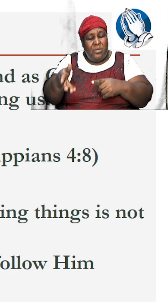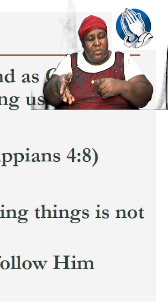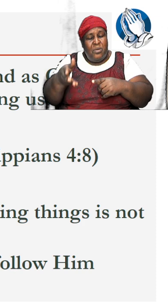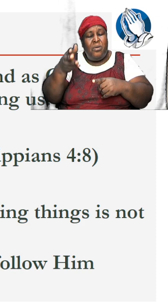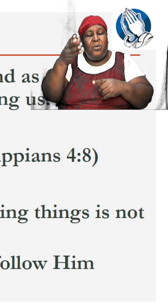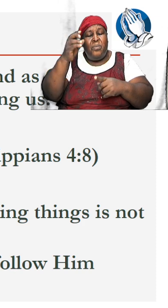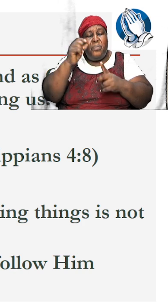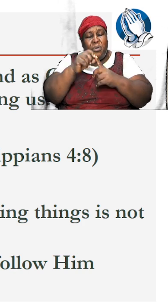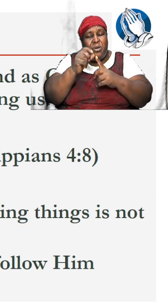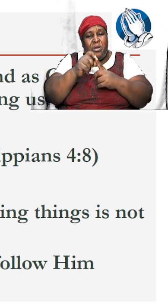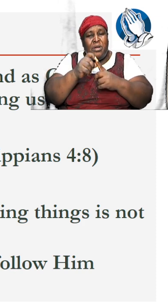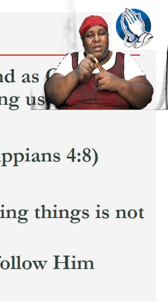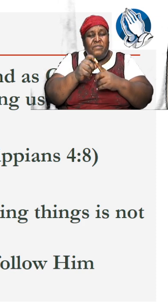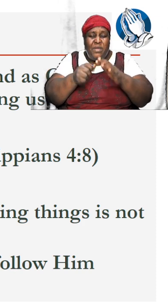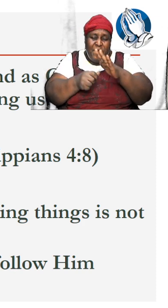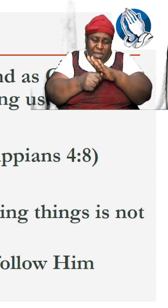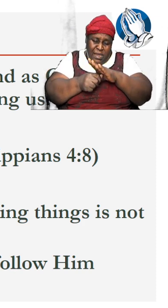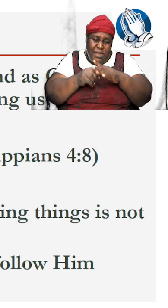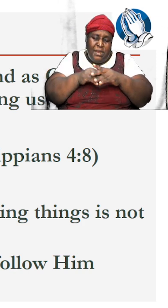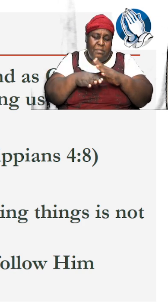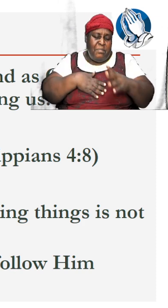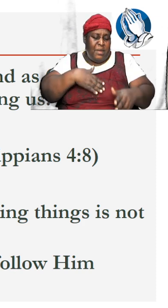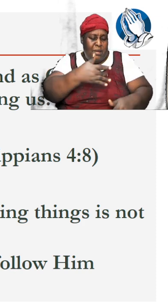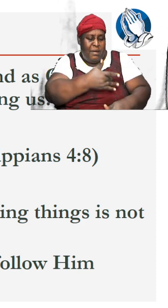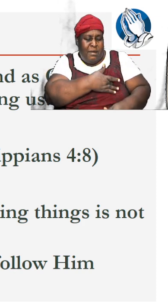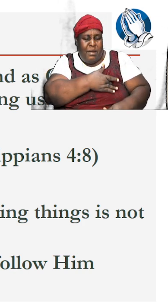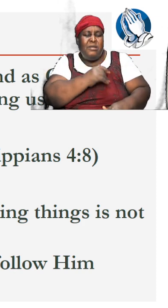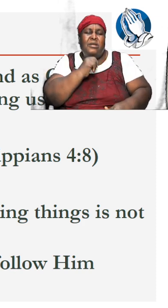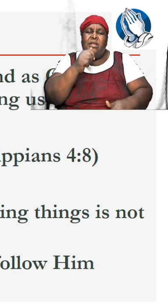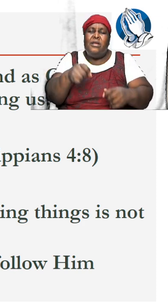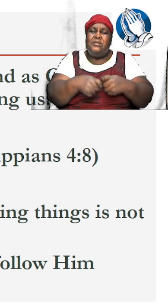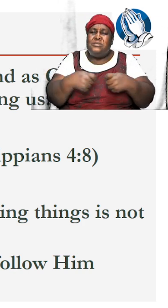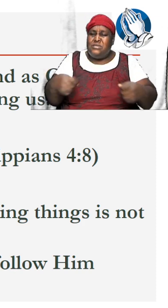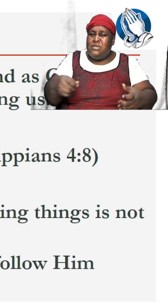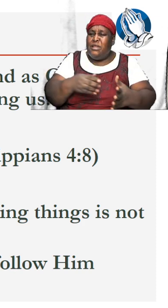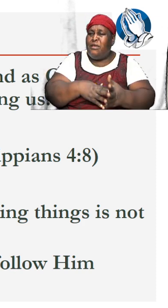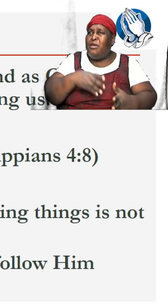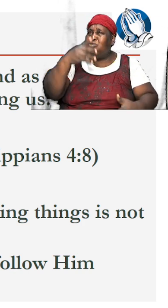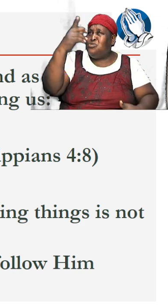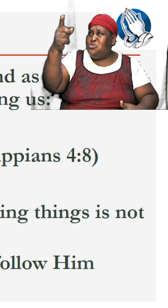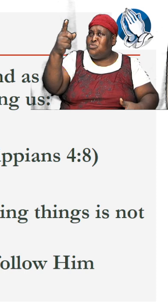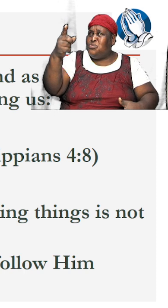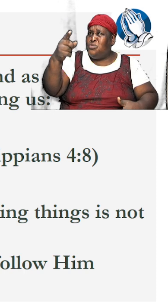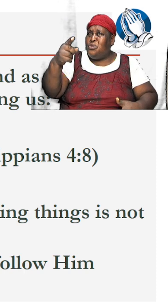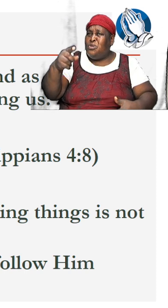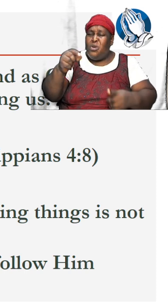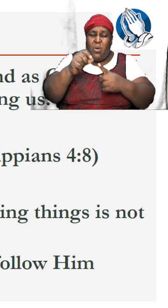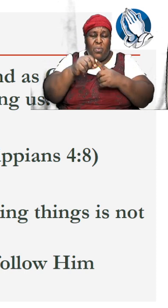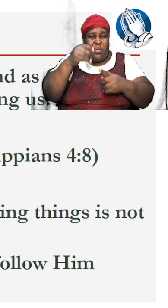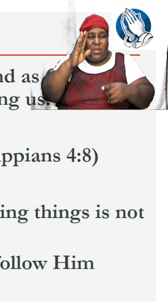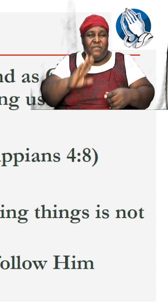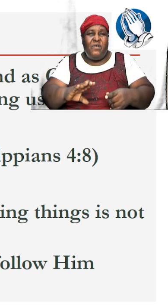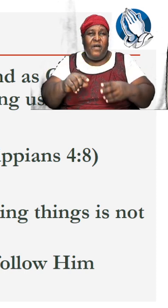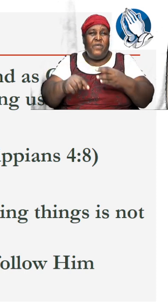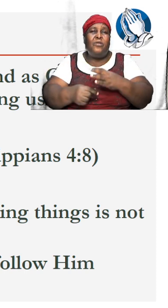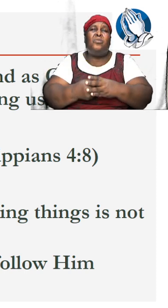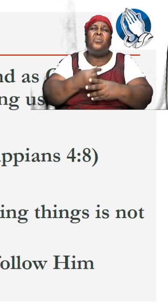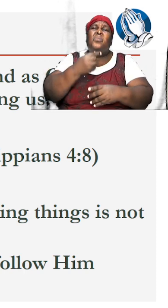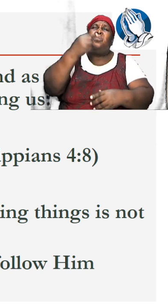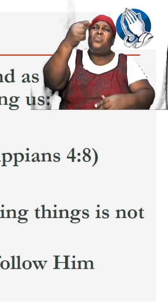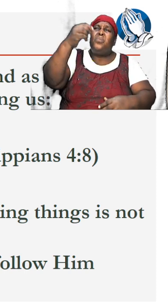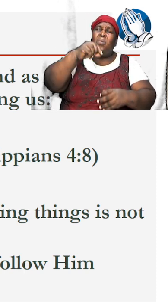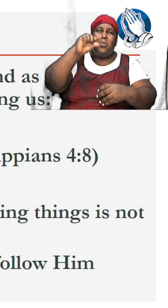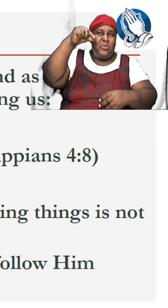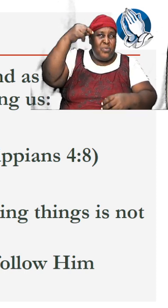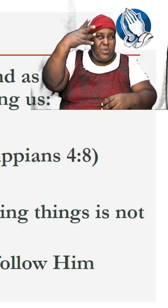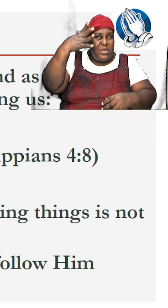it is the word of God that as we grow in grace and in the knowledge of God, that it retrains